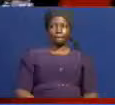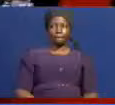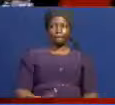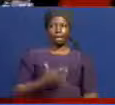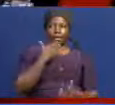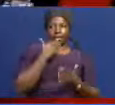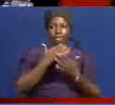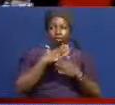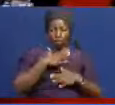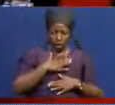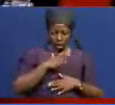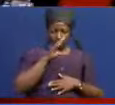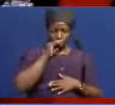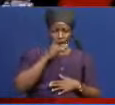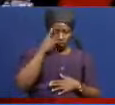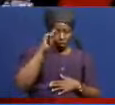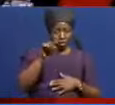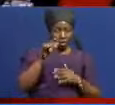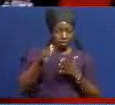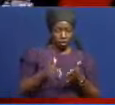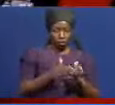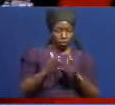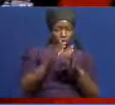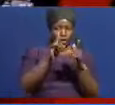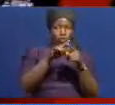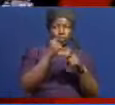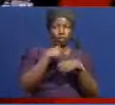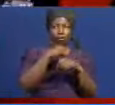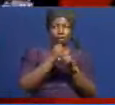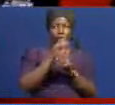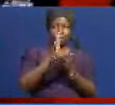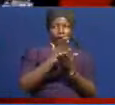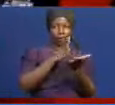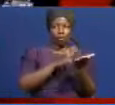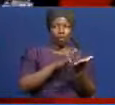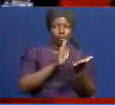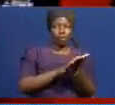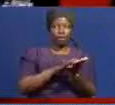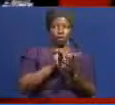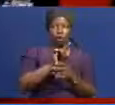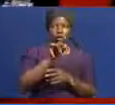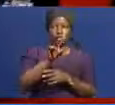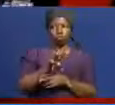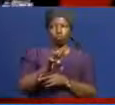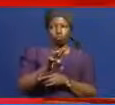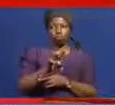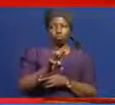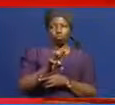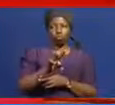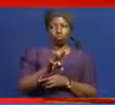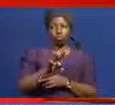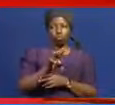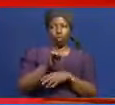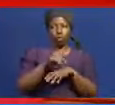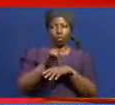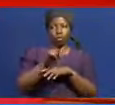Thank you, Honorable Speaker, for this opportunity also to make some comments, one or two comments on this